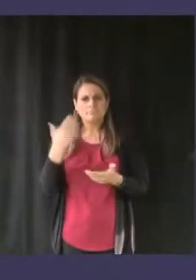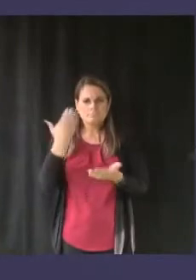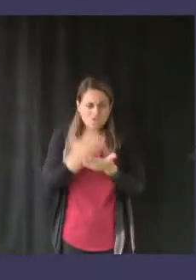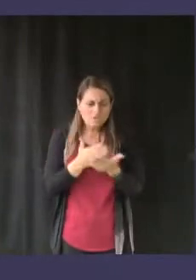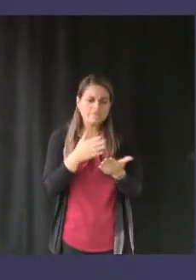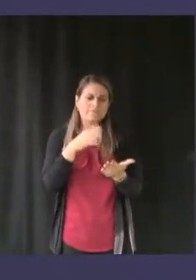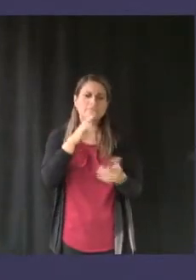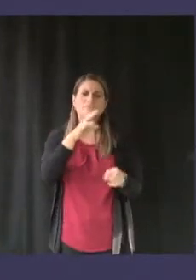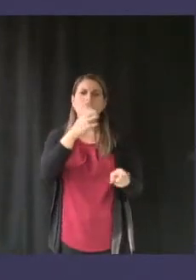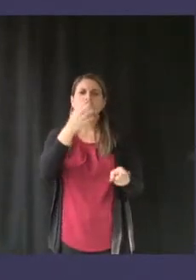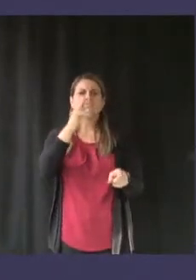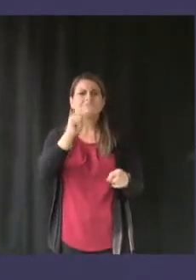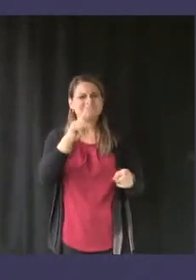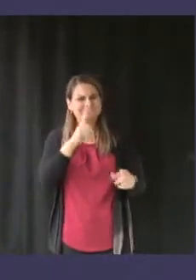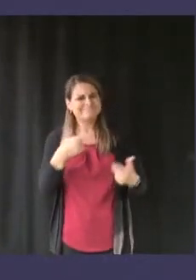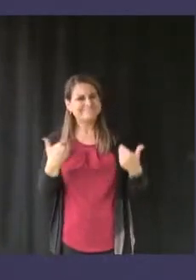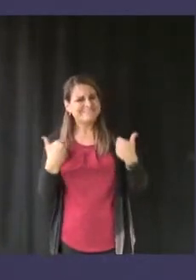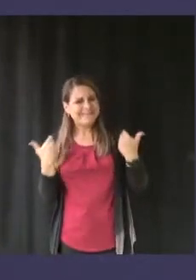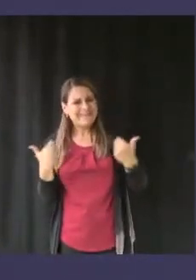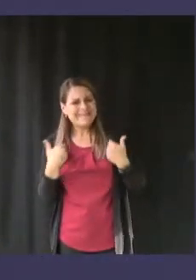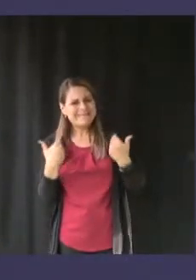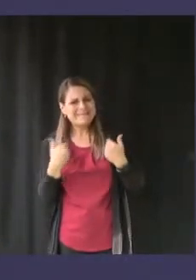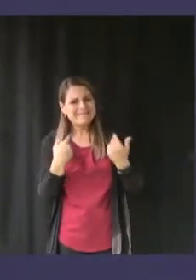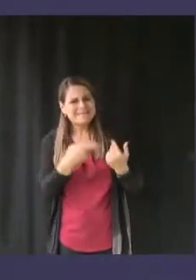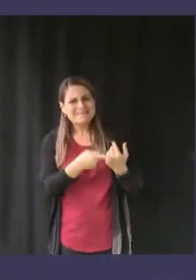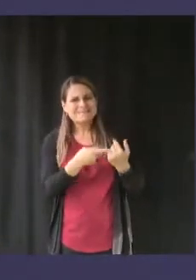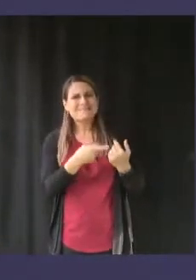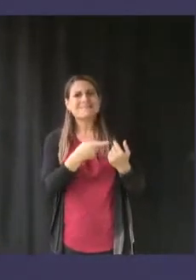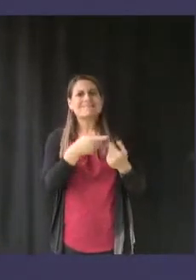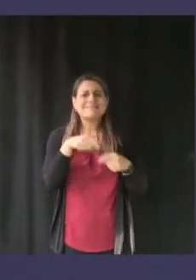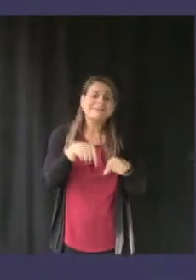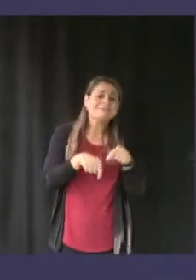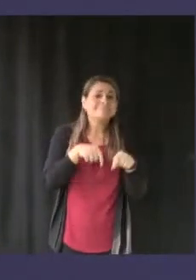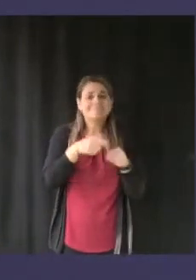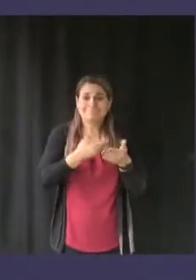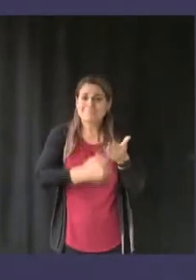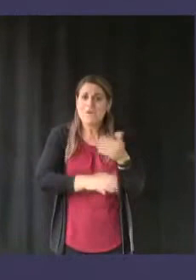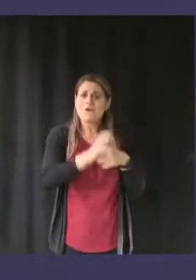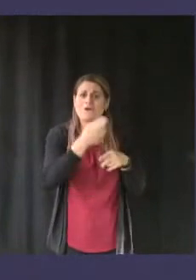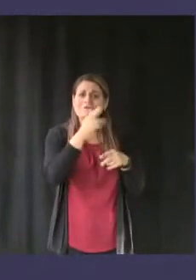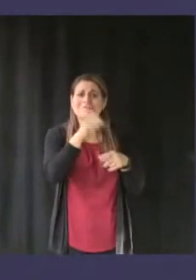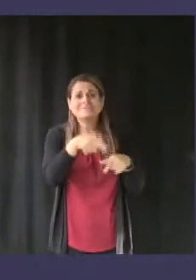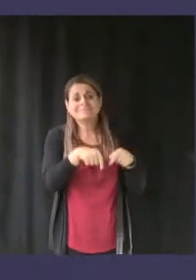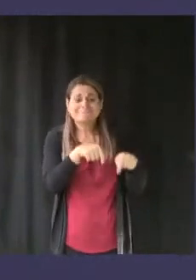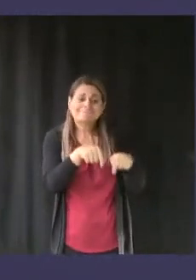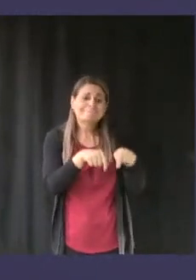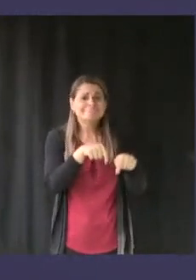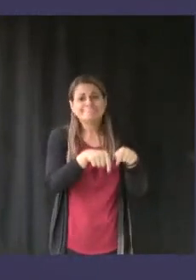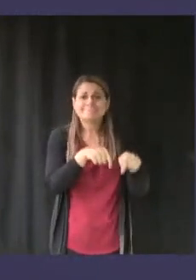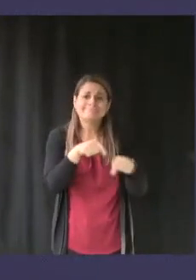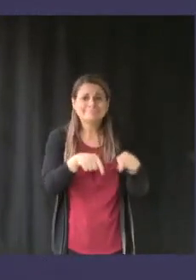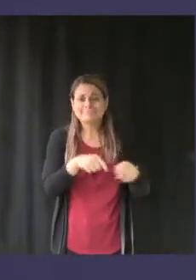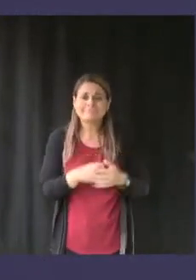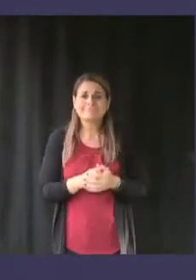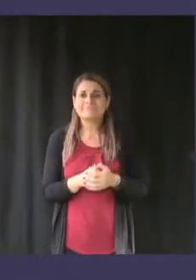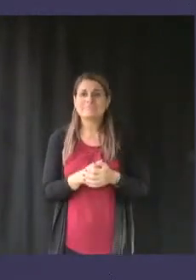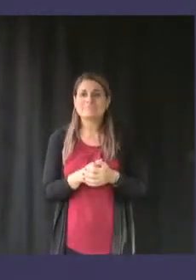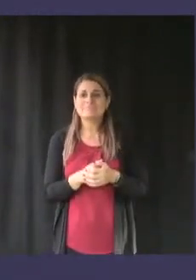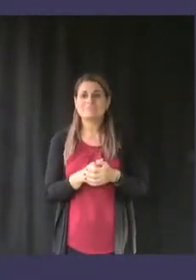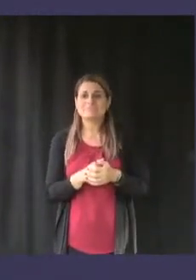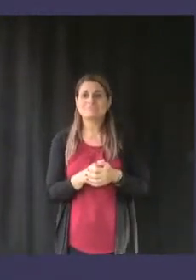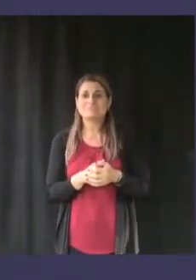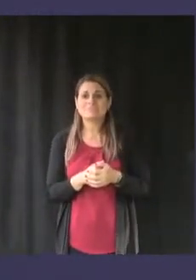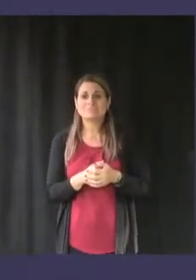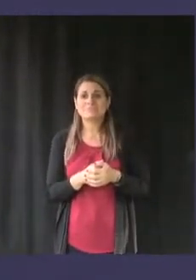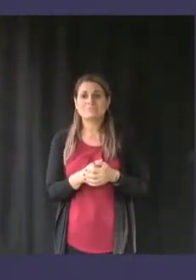just learning to walk, barely able to walk. And as they say, they started calling Chris Dodd the